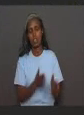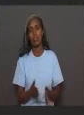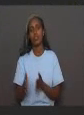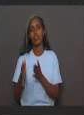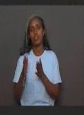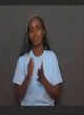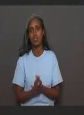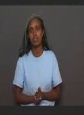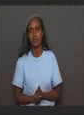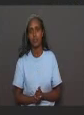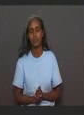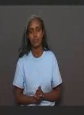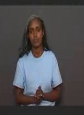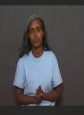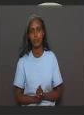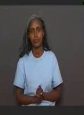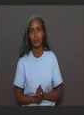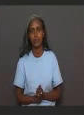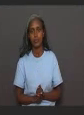Students, let's get ready.